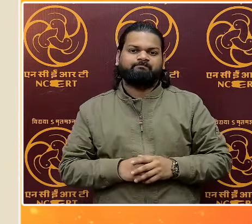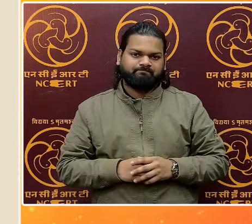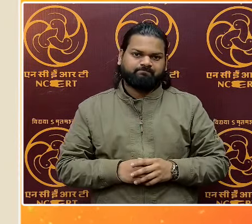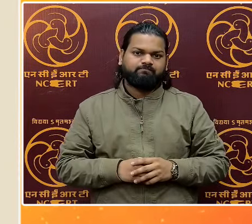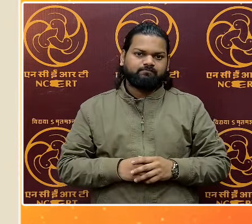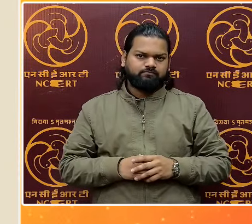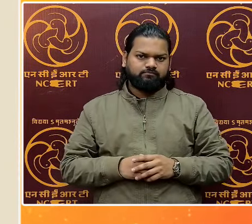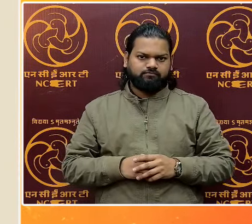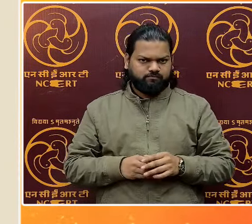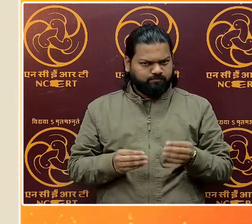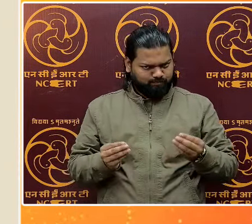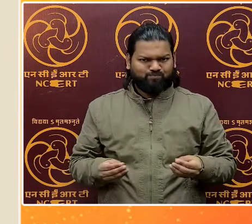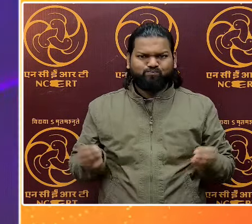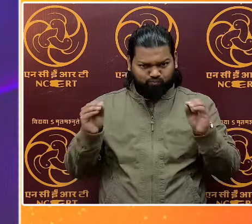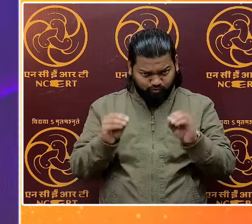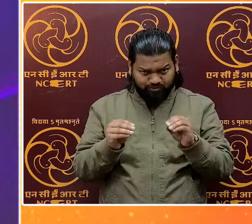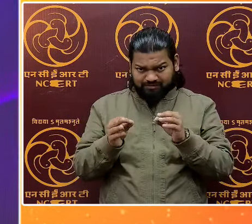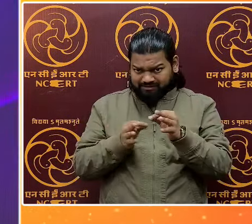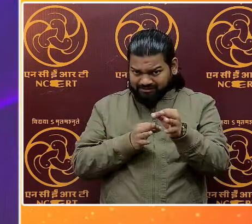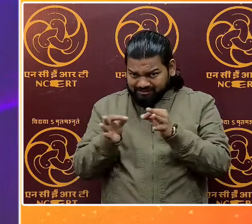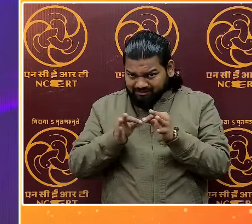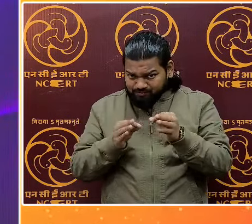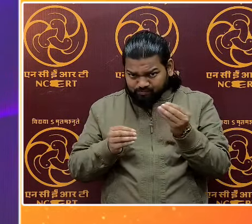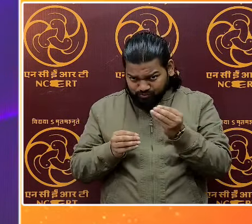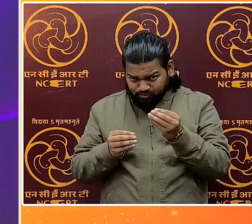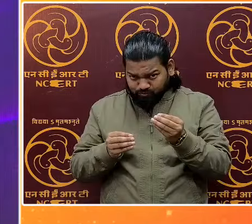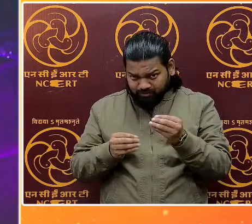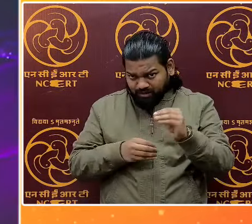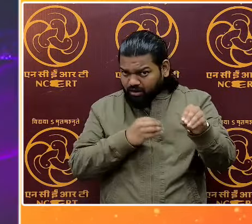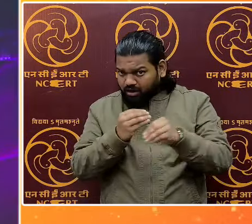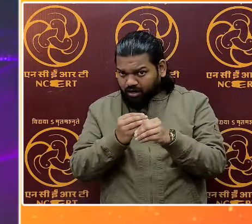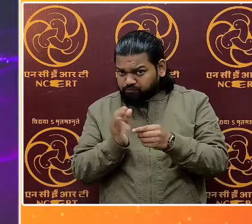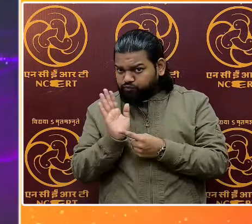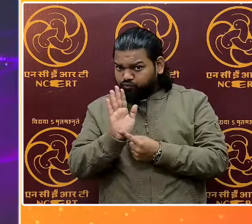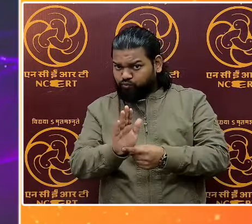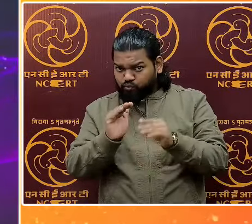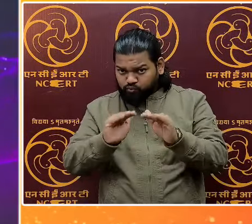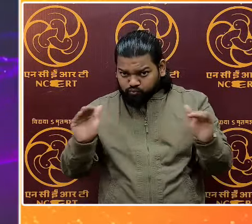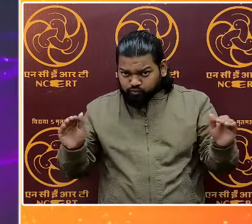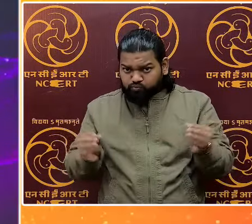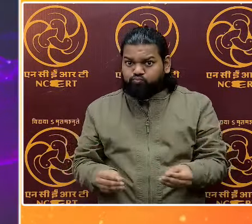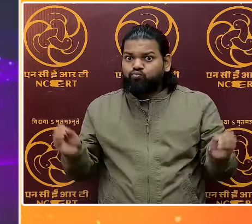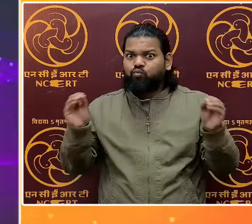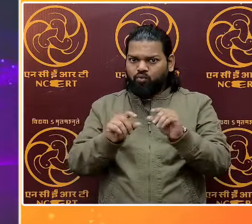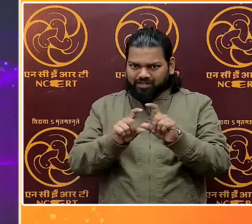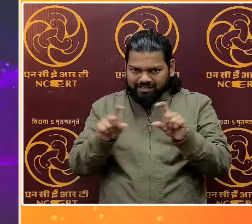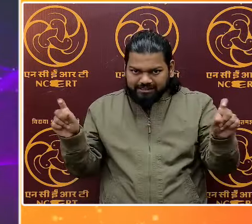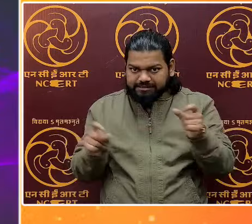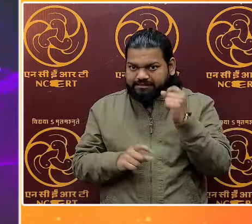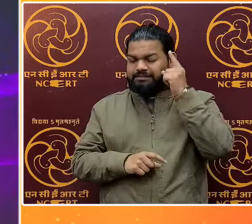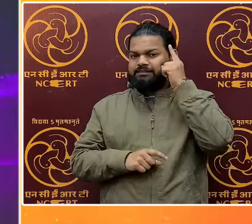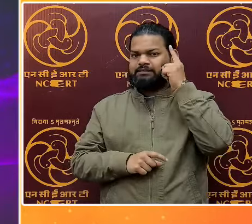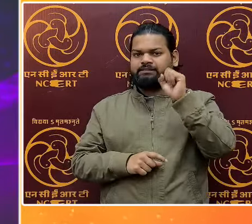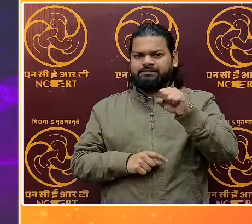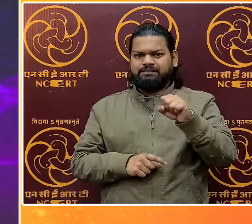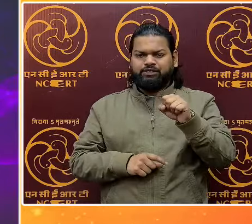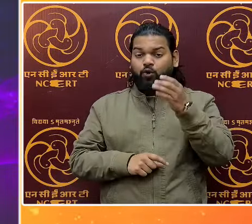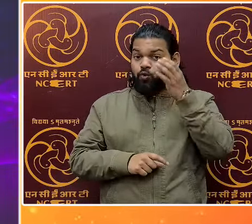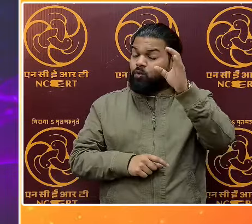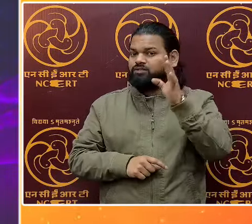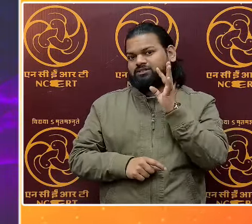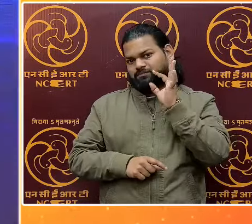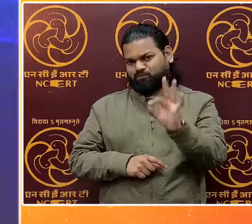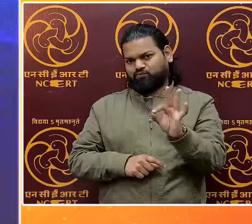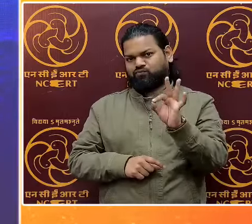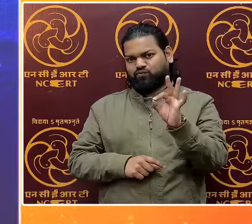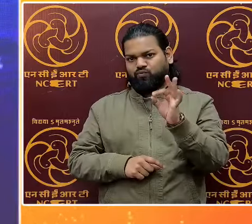So, can we do some example? Can we take some example for to understand this better? Yes, because this concept is very